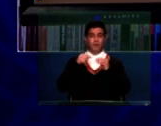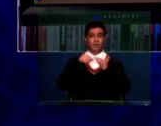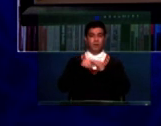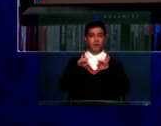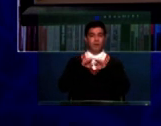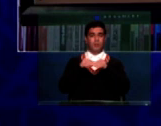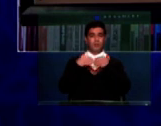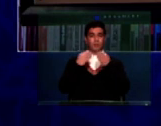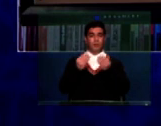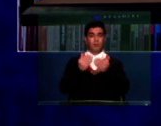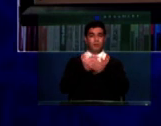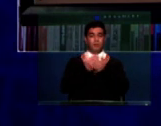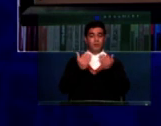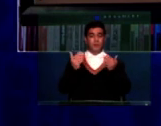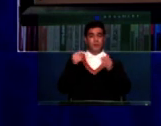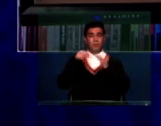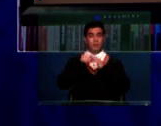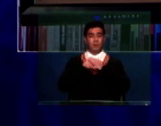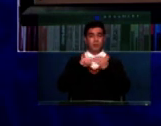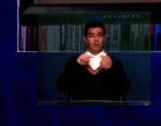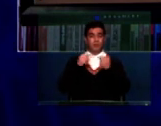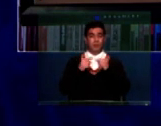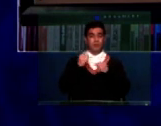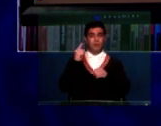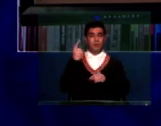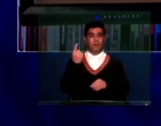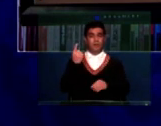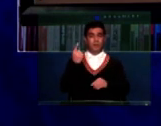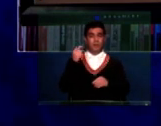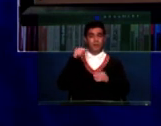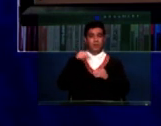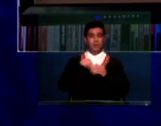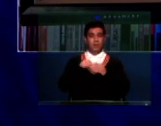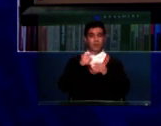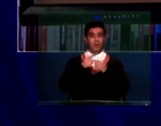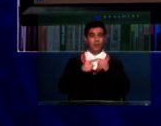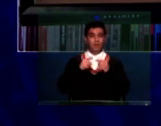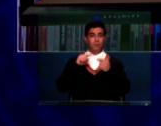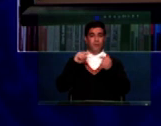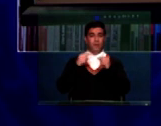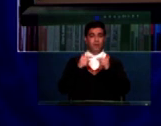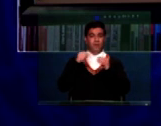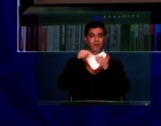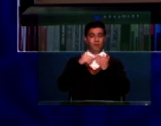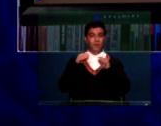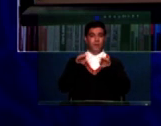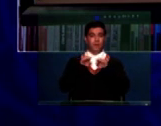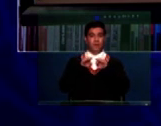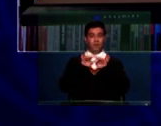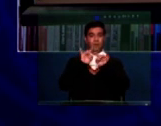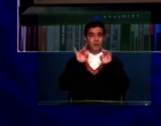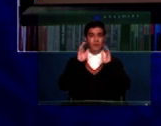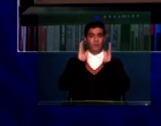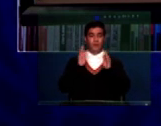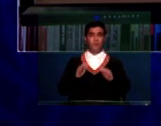bering. Biz mana shu reaksiyalardan birinchisini yana yarim reaksiya usulida tenglashtirishni izohlab